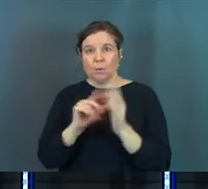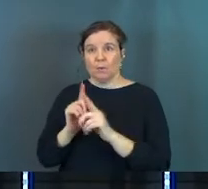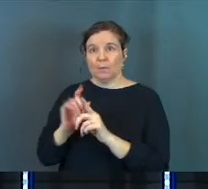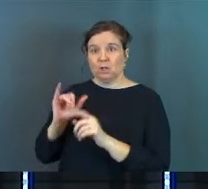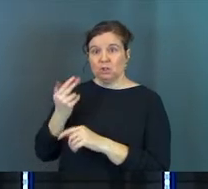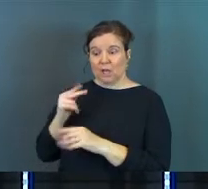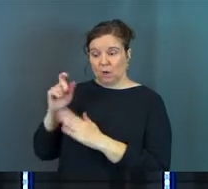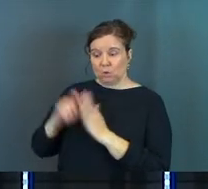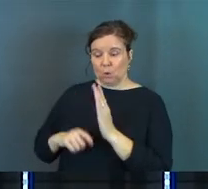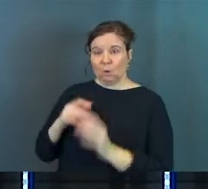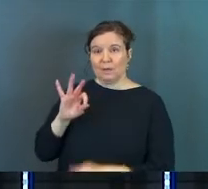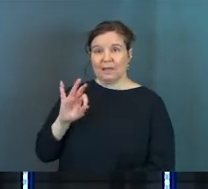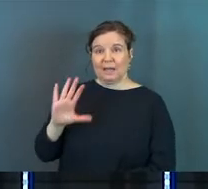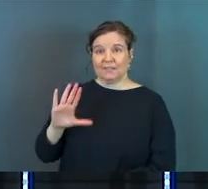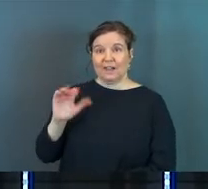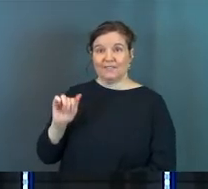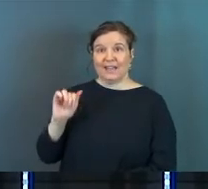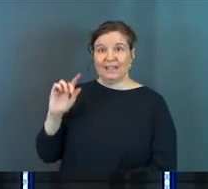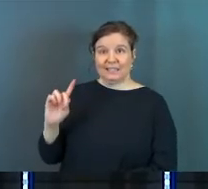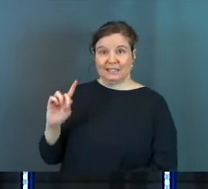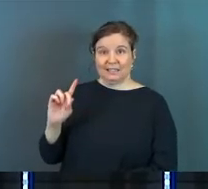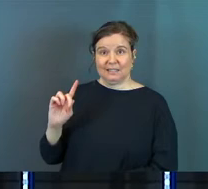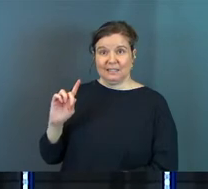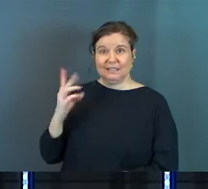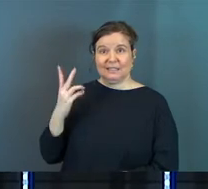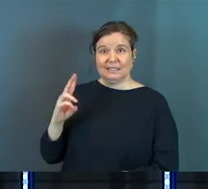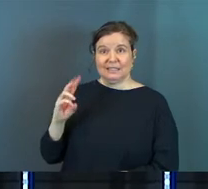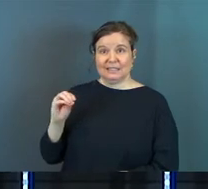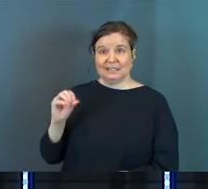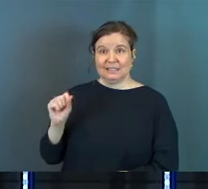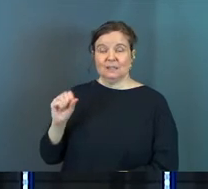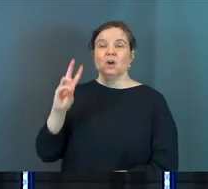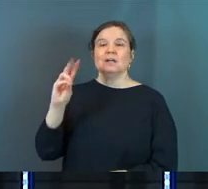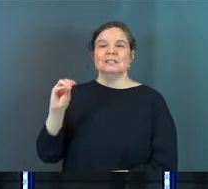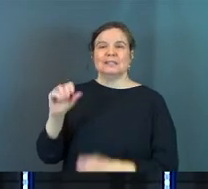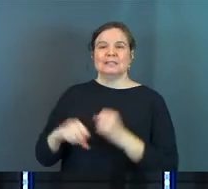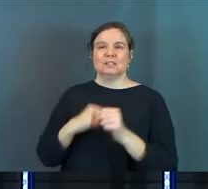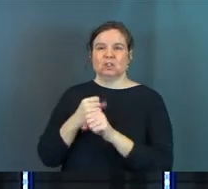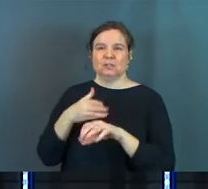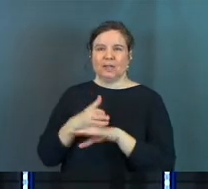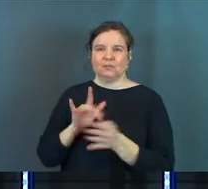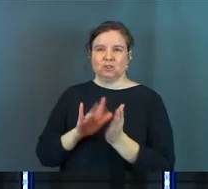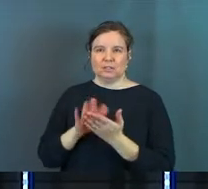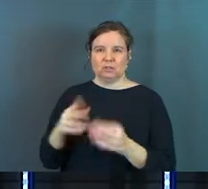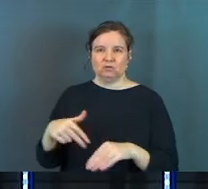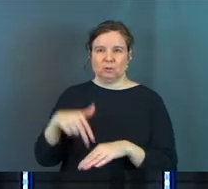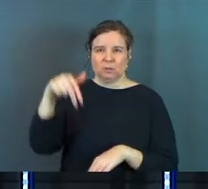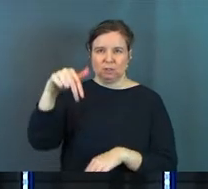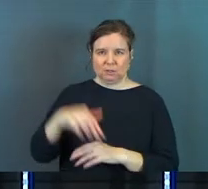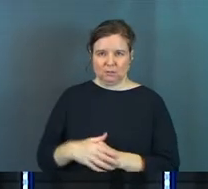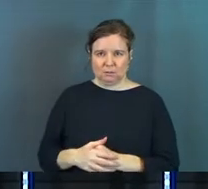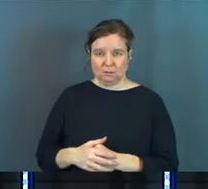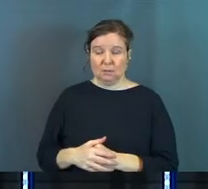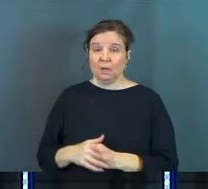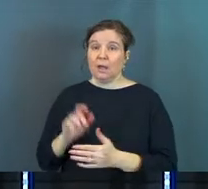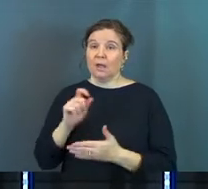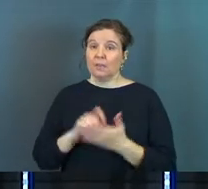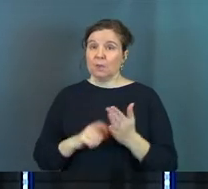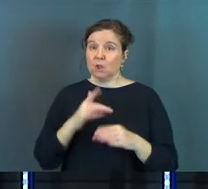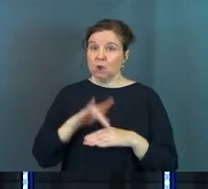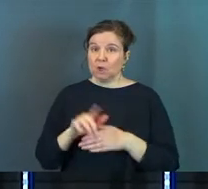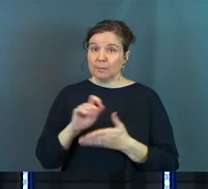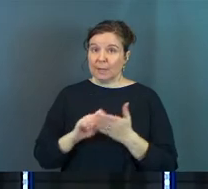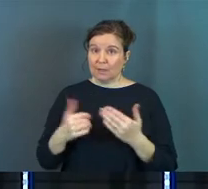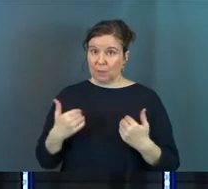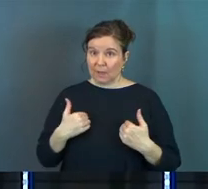John wrote it in 95 AD, 60 years after Jesus' resurrection. The manuscript, the